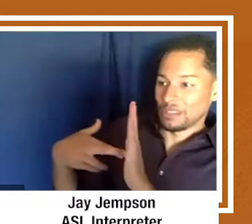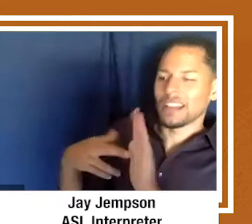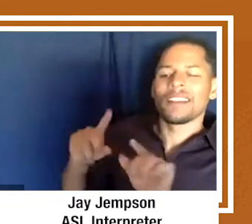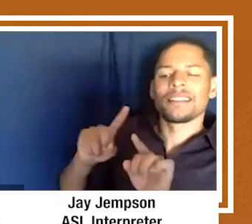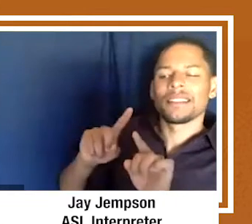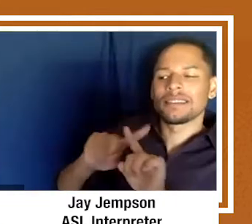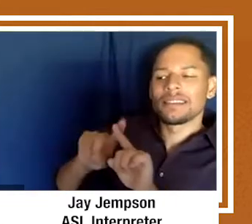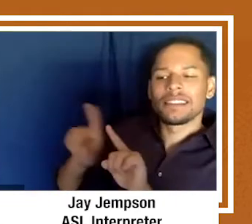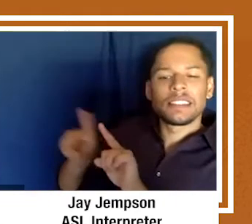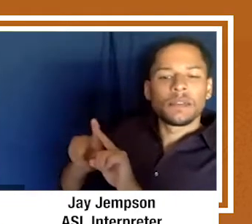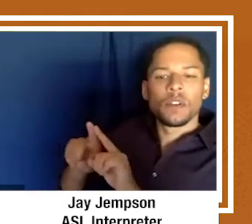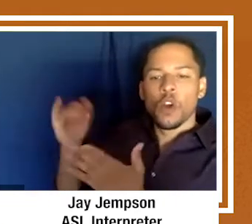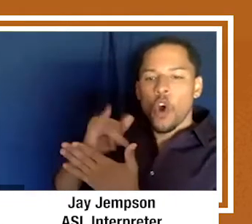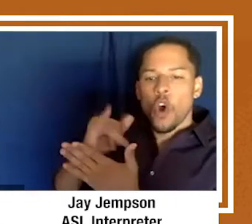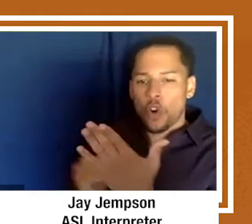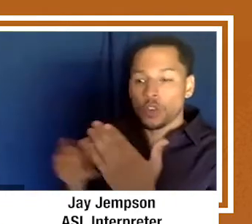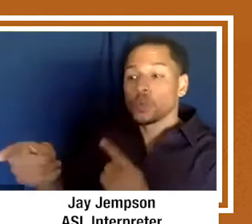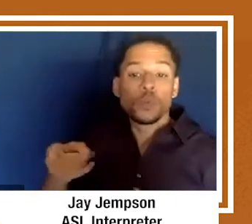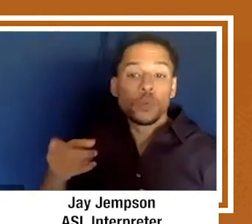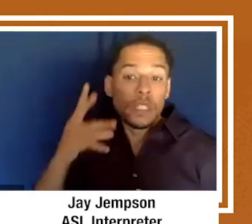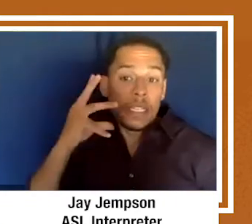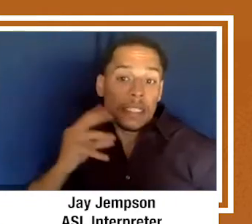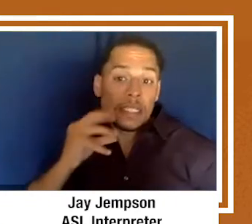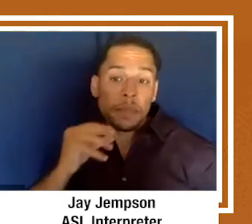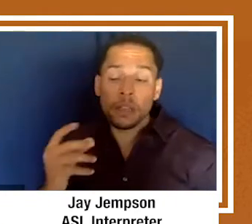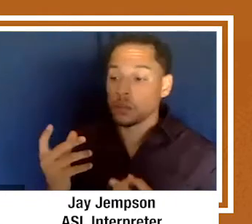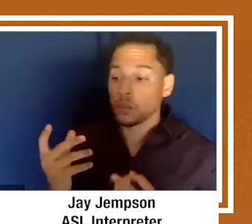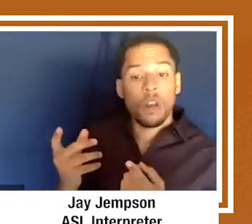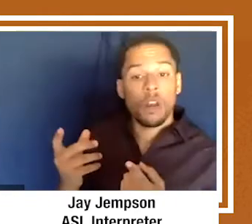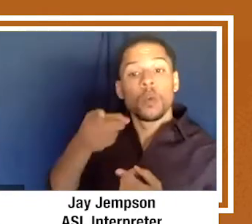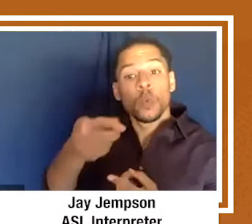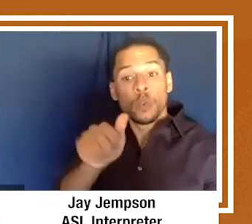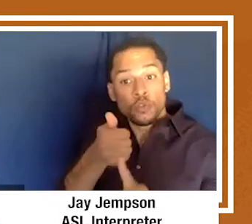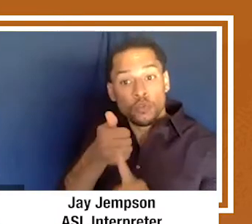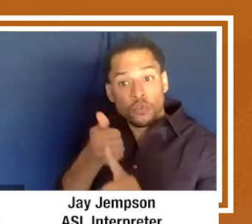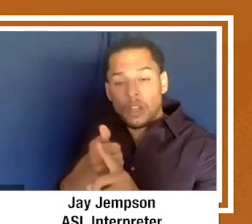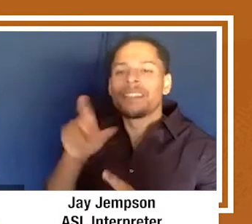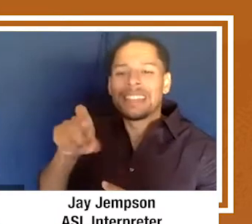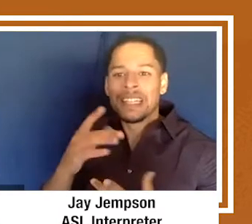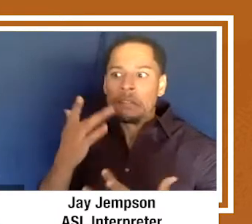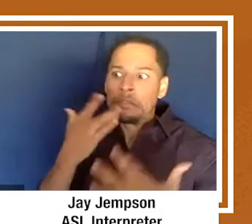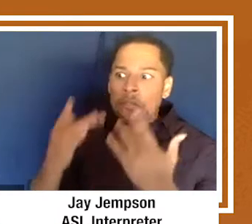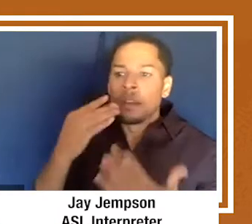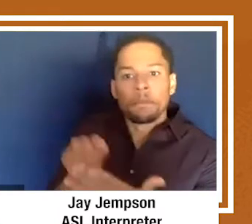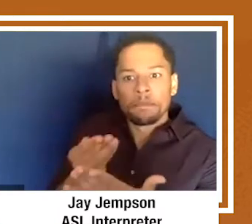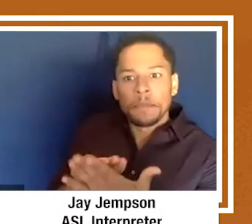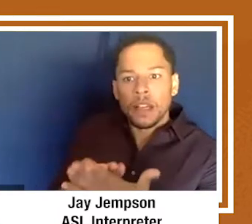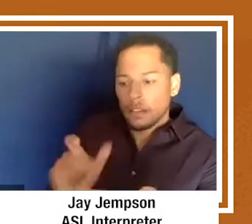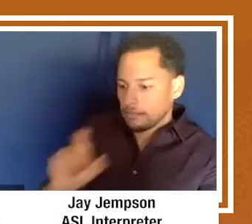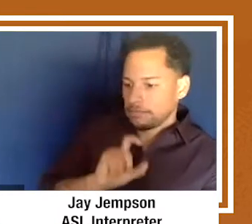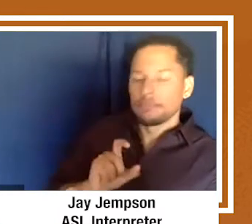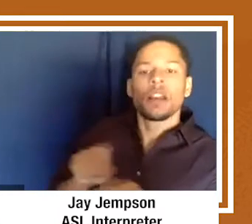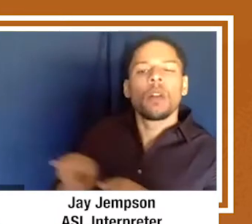you know, who are out there in the field who have, you know, been on both sides, maybe been a beneficiary or just experienced something from, you